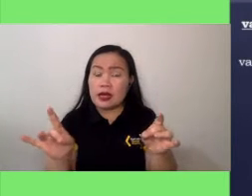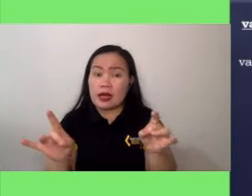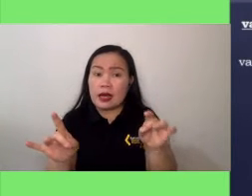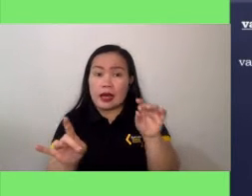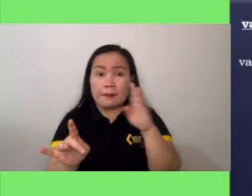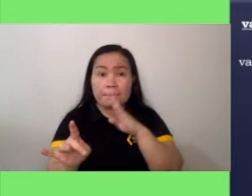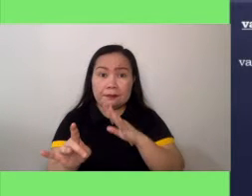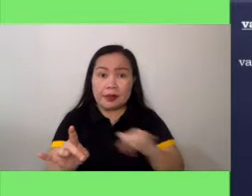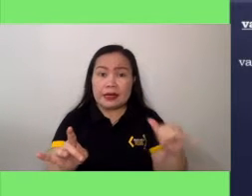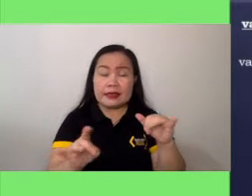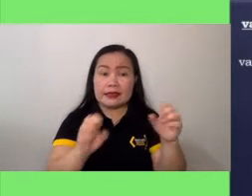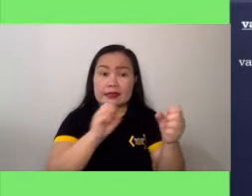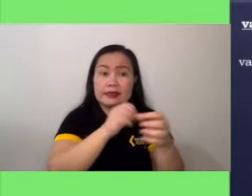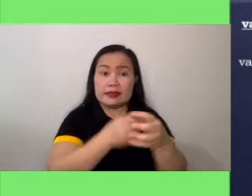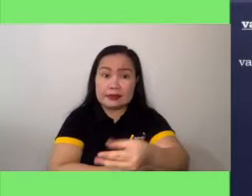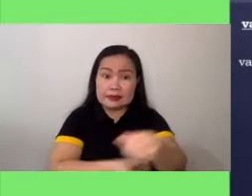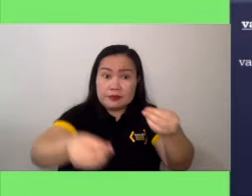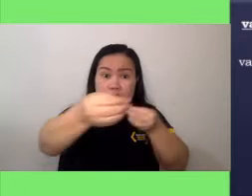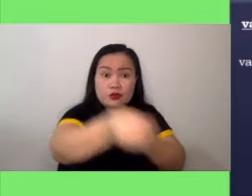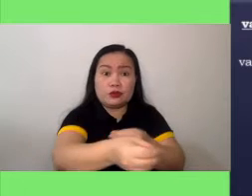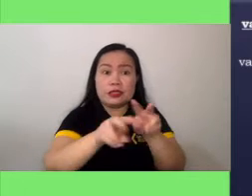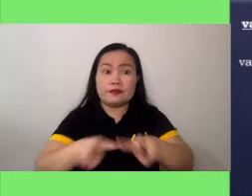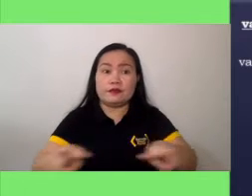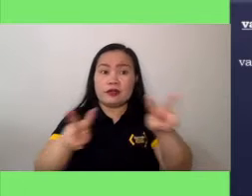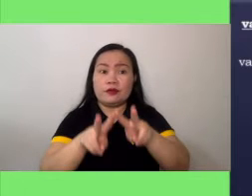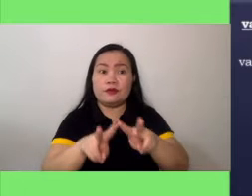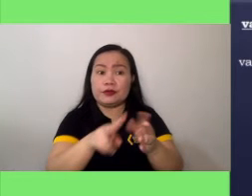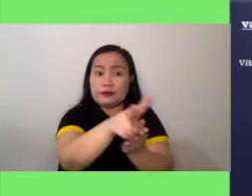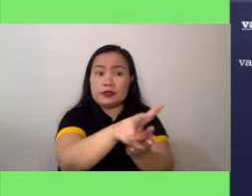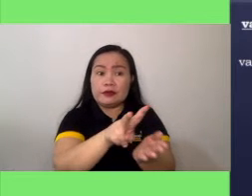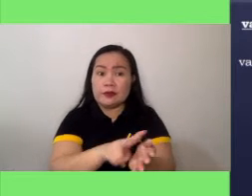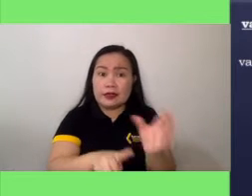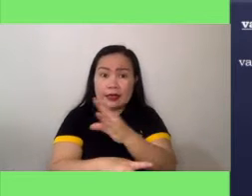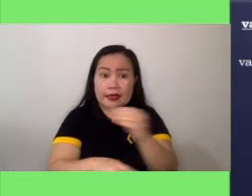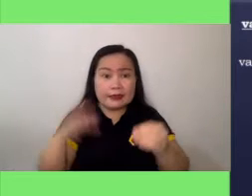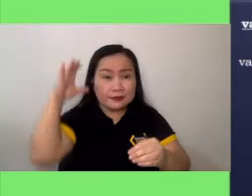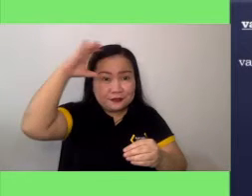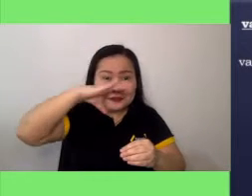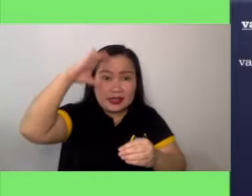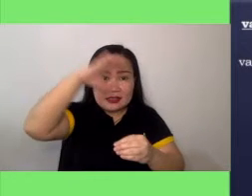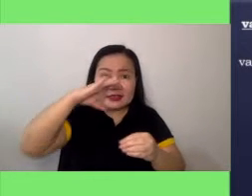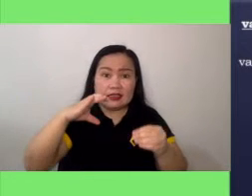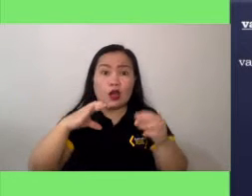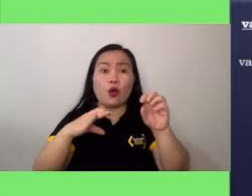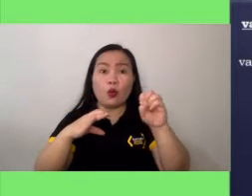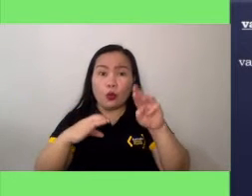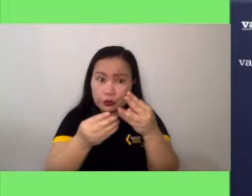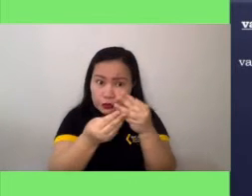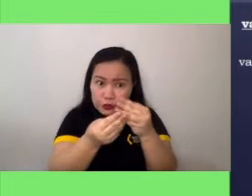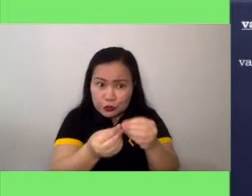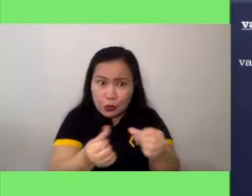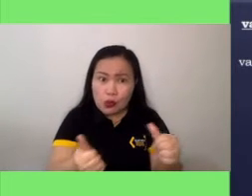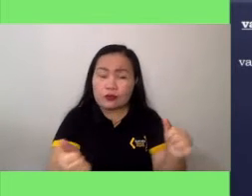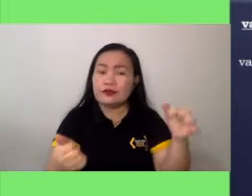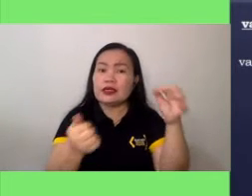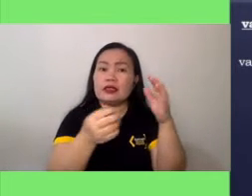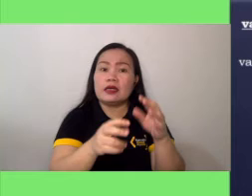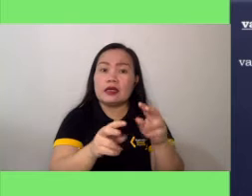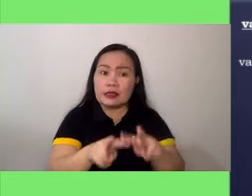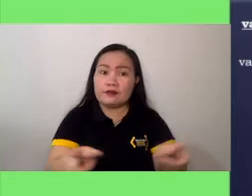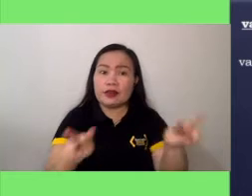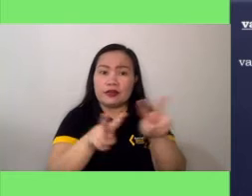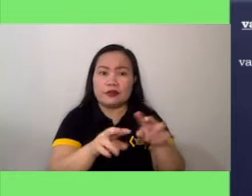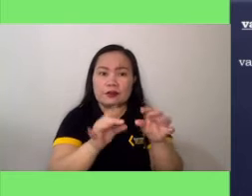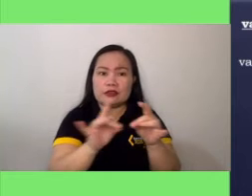substituting the value for the variable and finding the value of the expression. When we say replacing